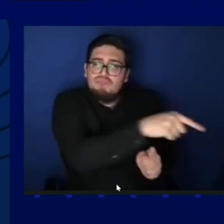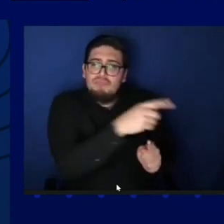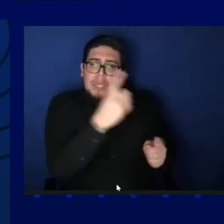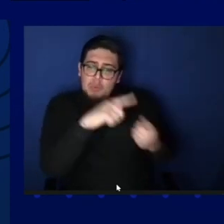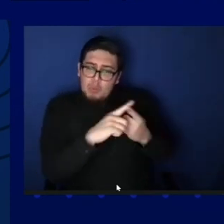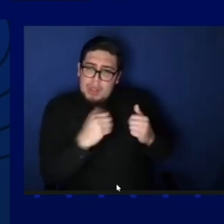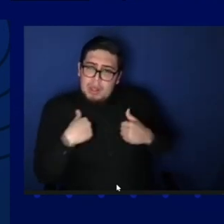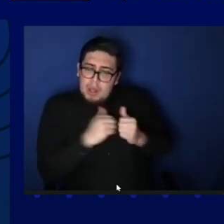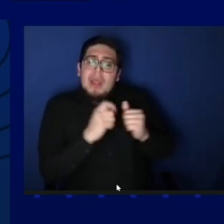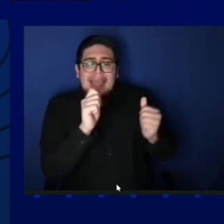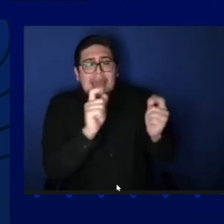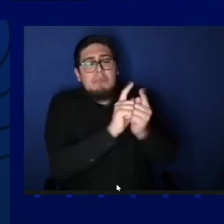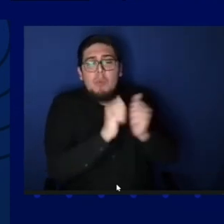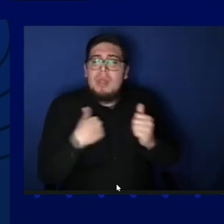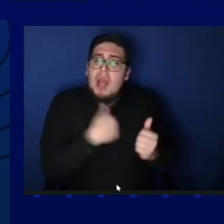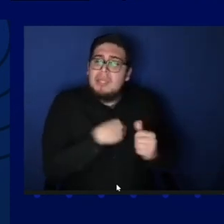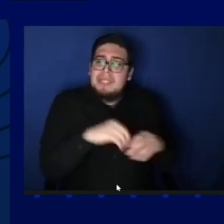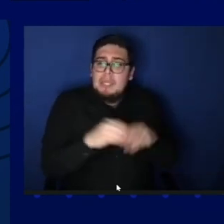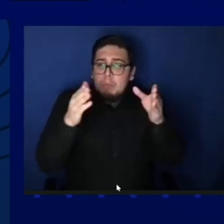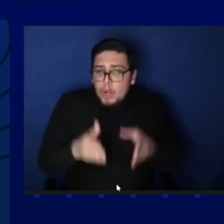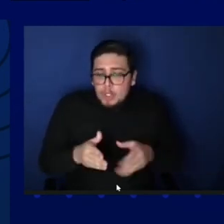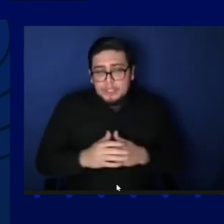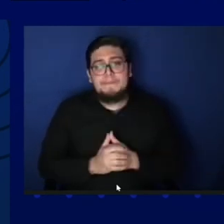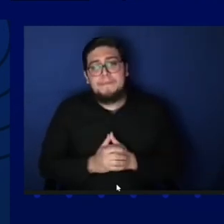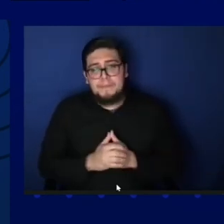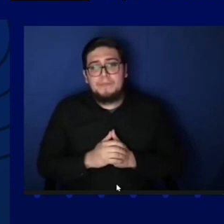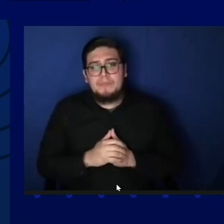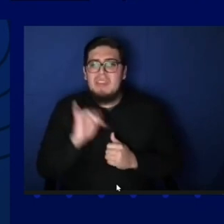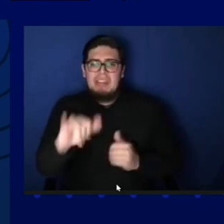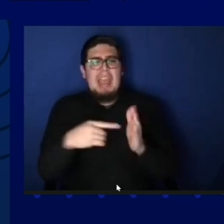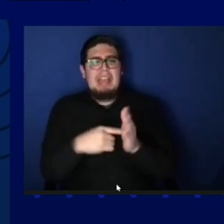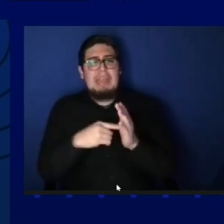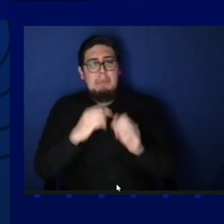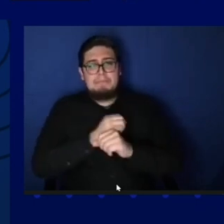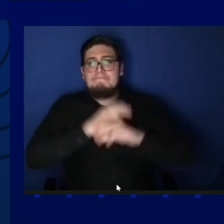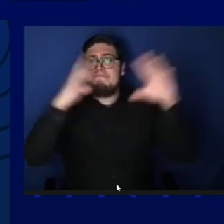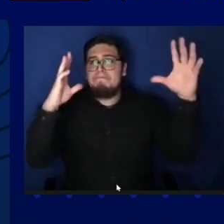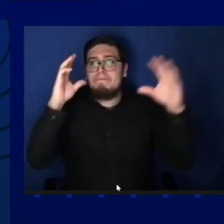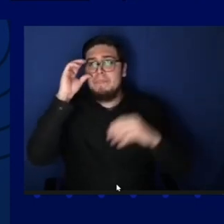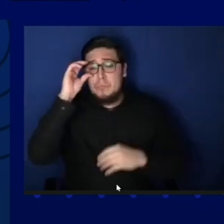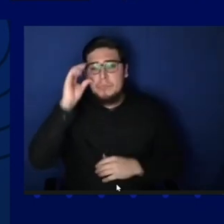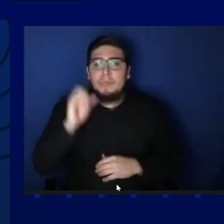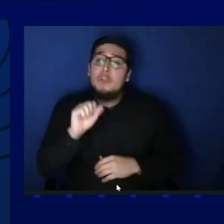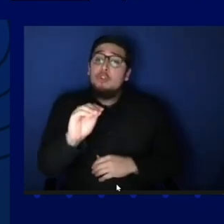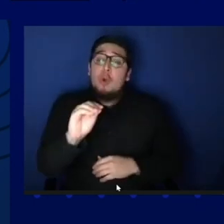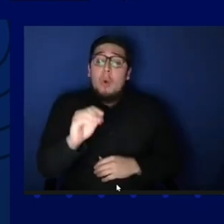And so, as a second best option, right?